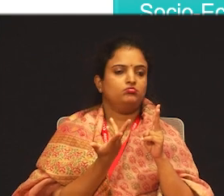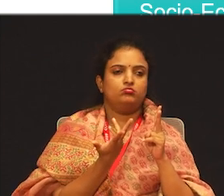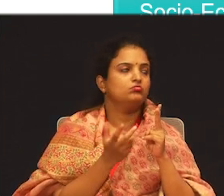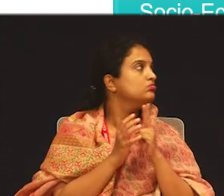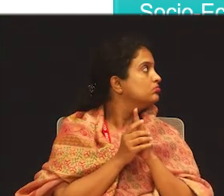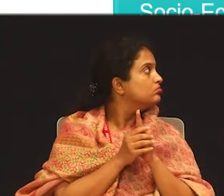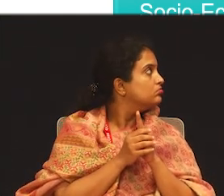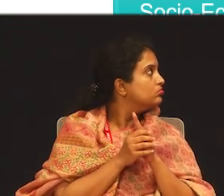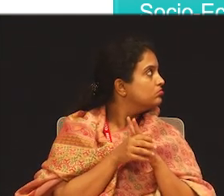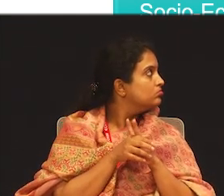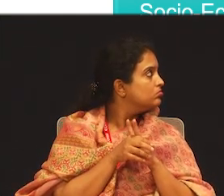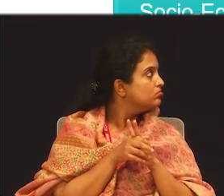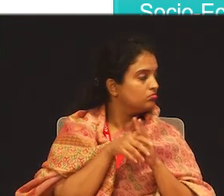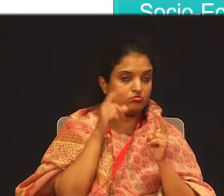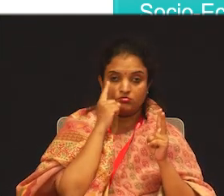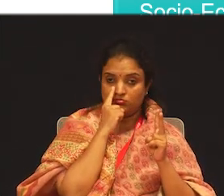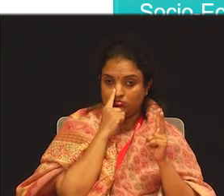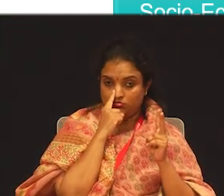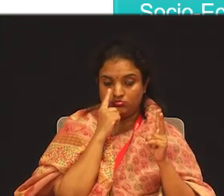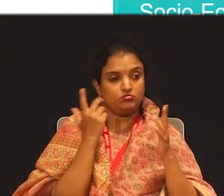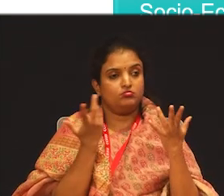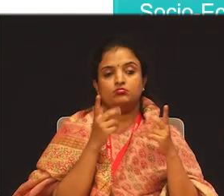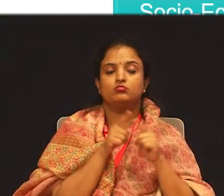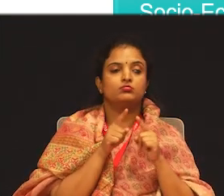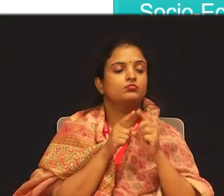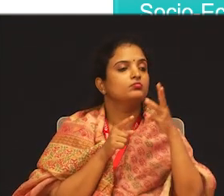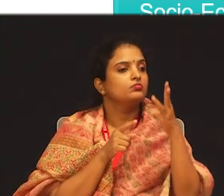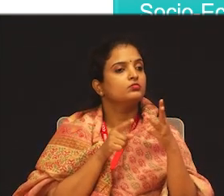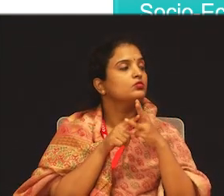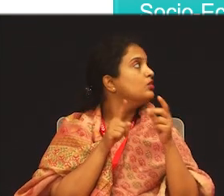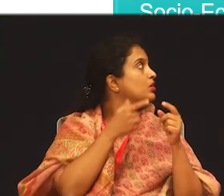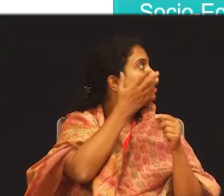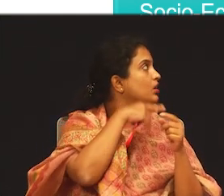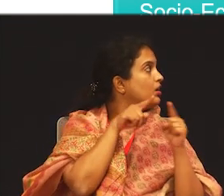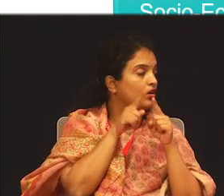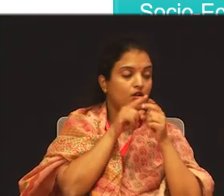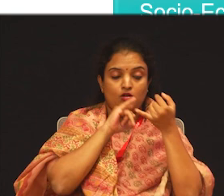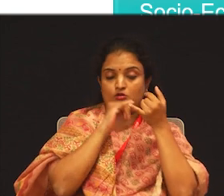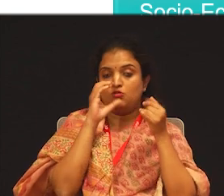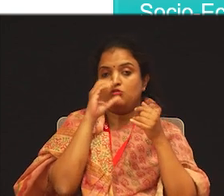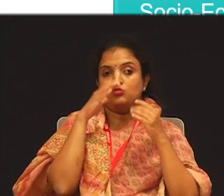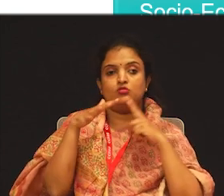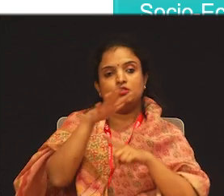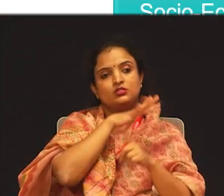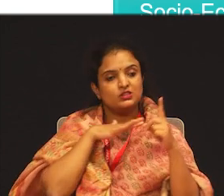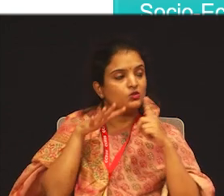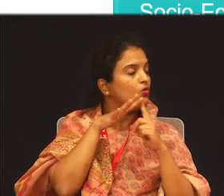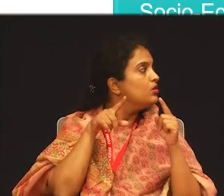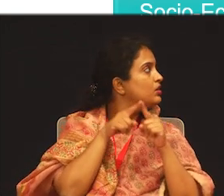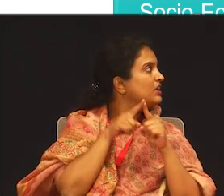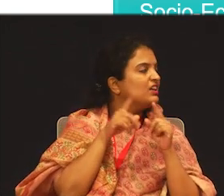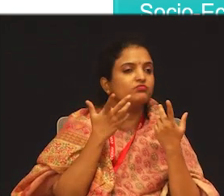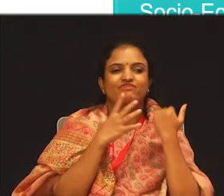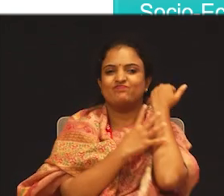Second is socio-cultural identities. We are all quite familiar with them. The persons and children coming from scheduled castes, scheduled